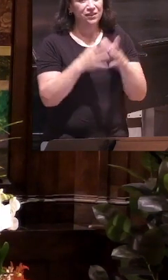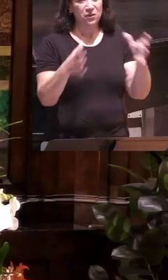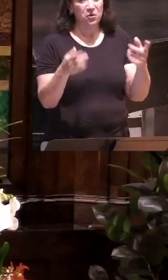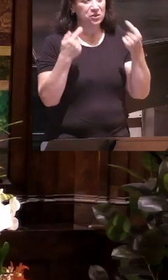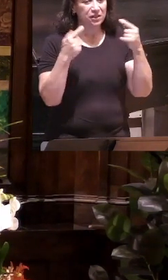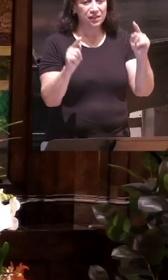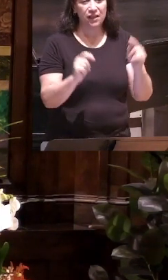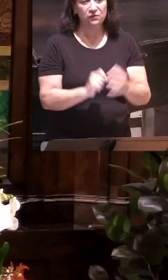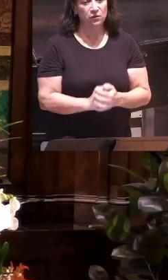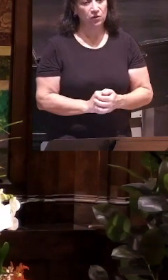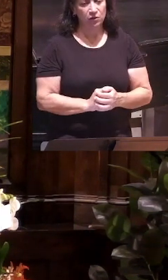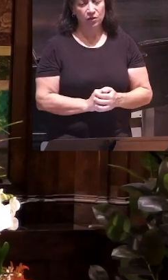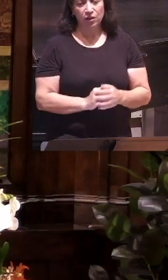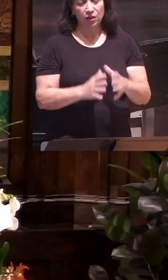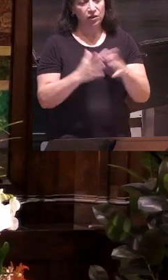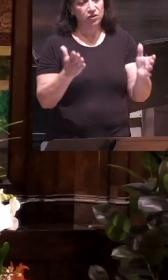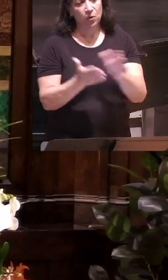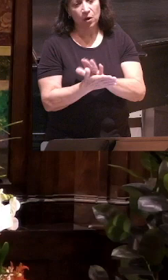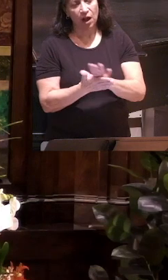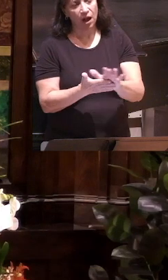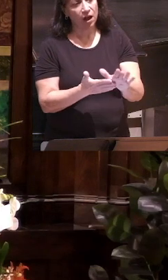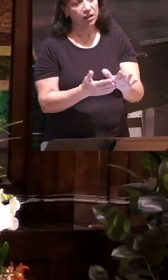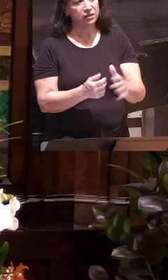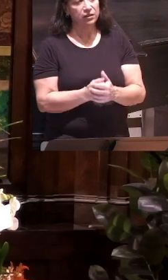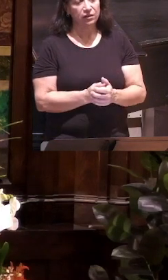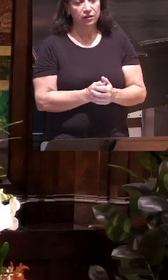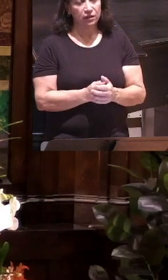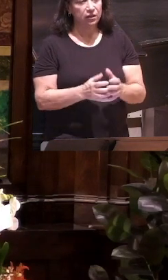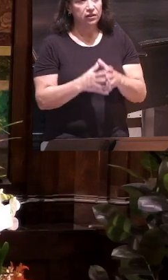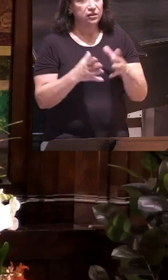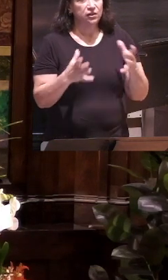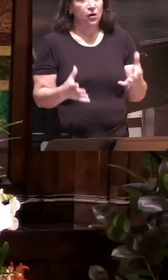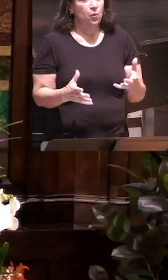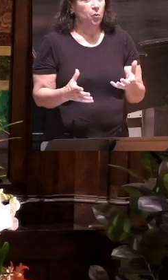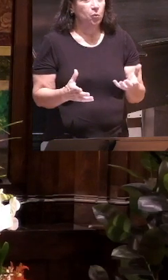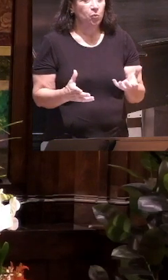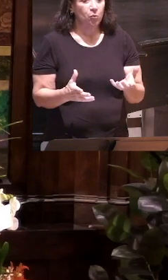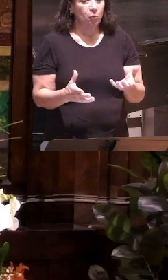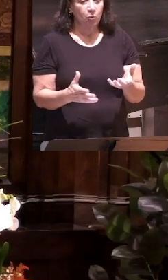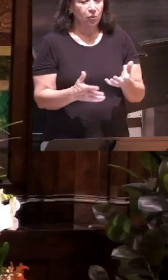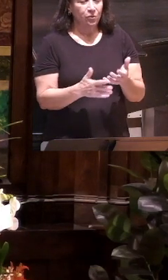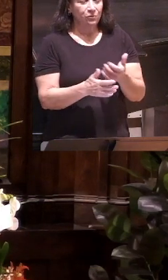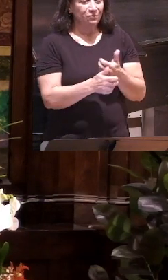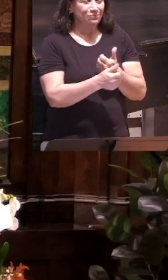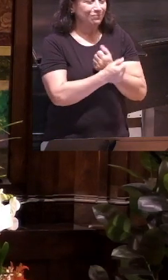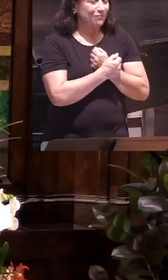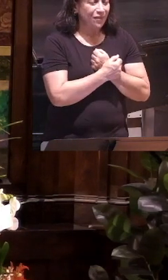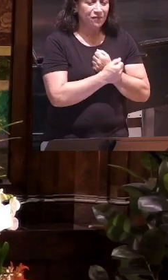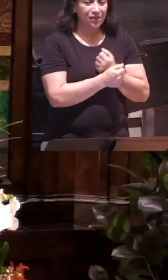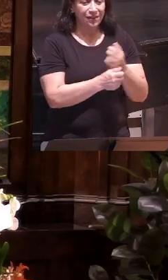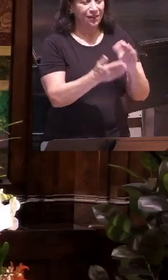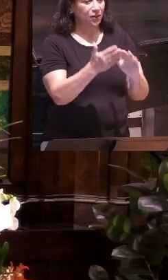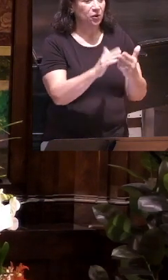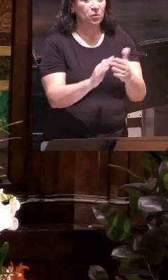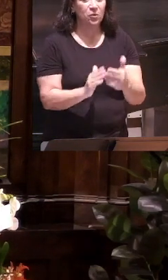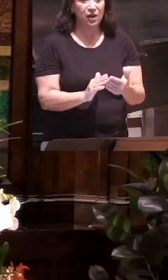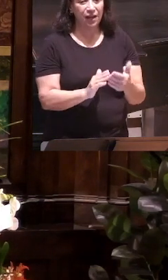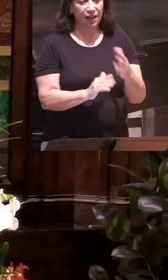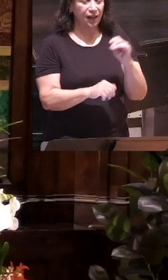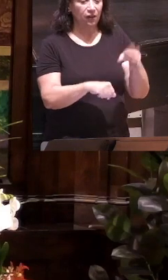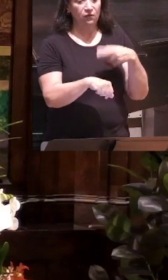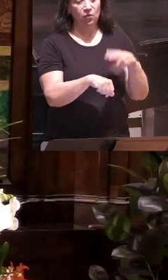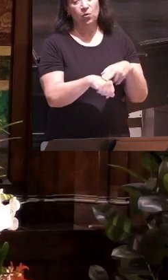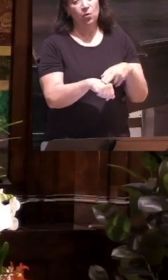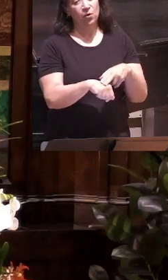successful, so kind, so devoted to the community, and of